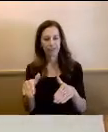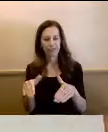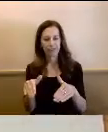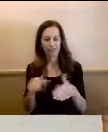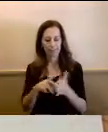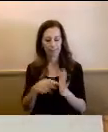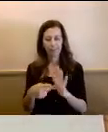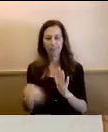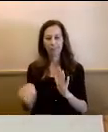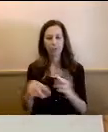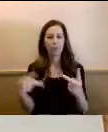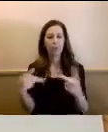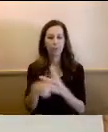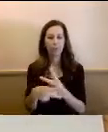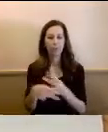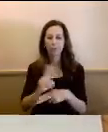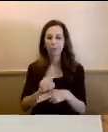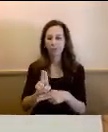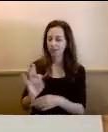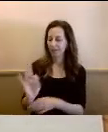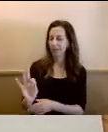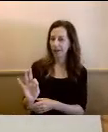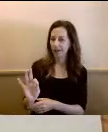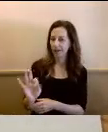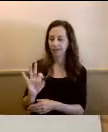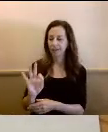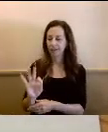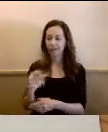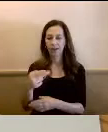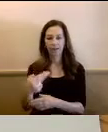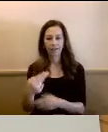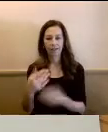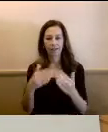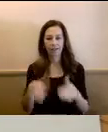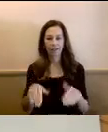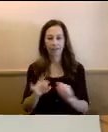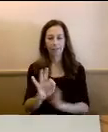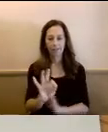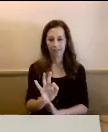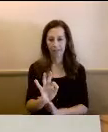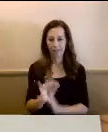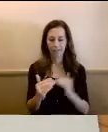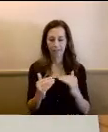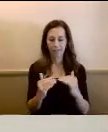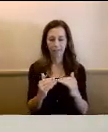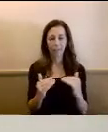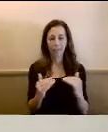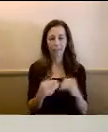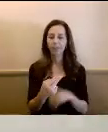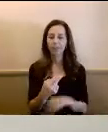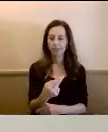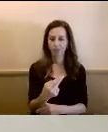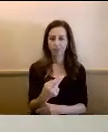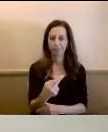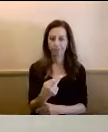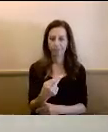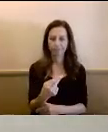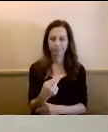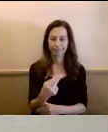We're going to multiply by 9. So we have 9h divided by 9 is going to give us